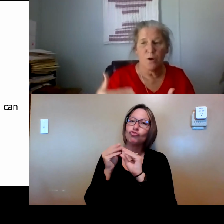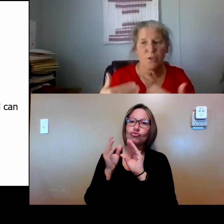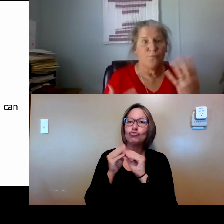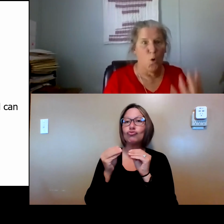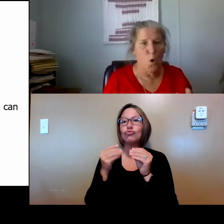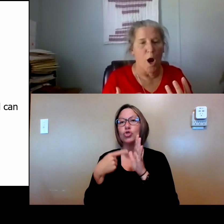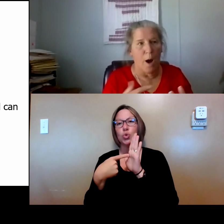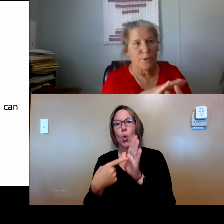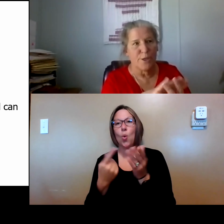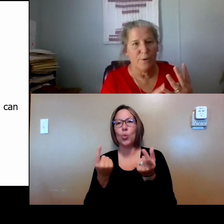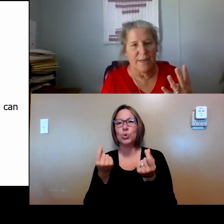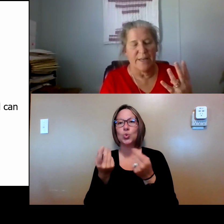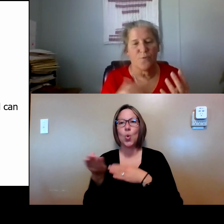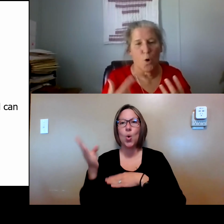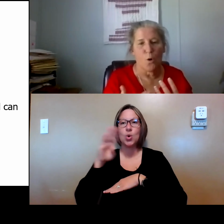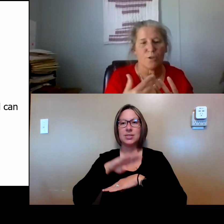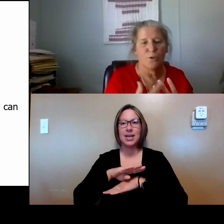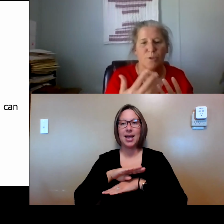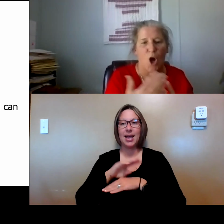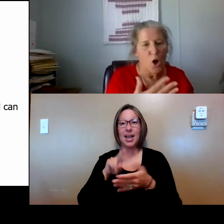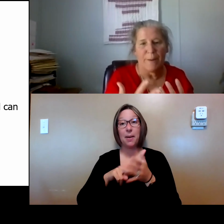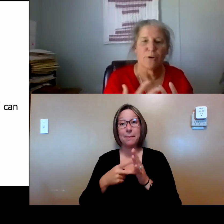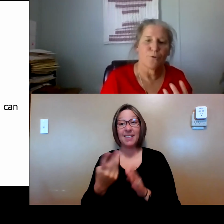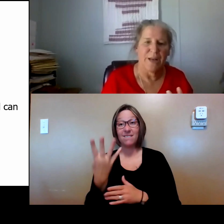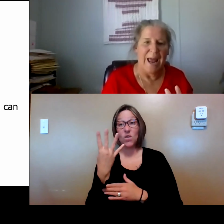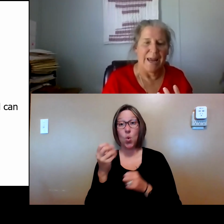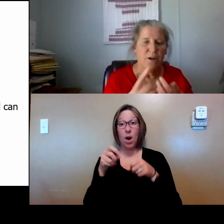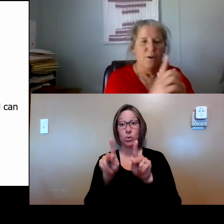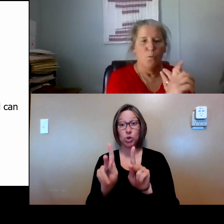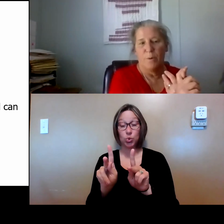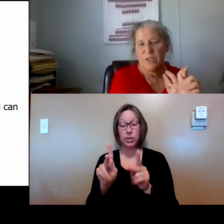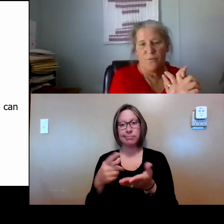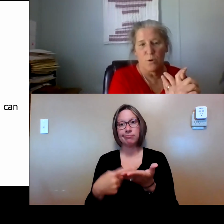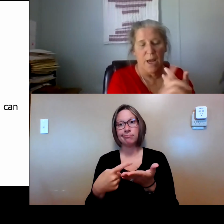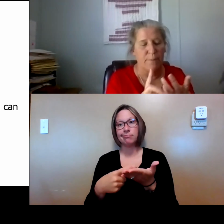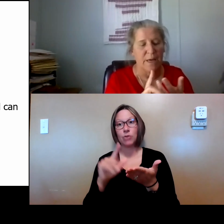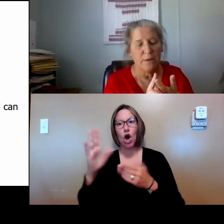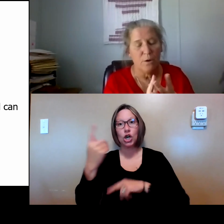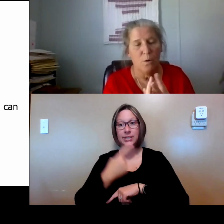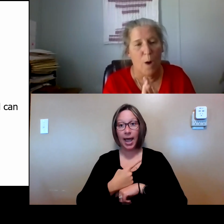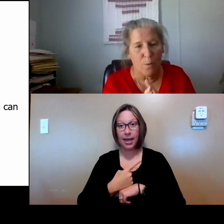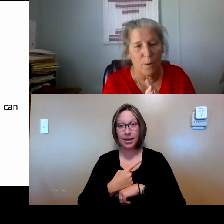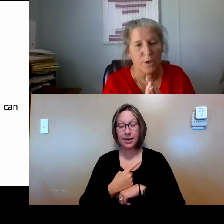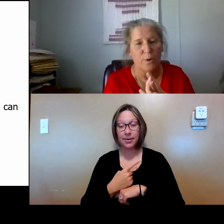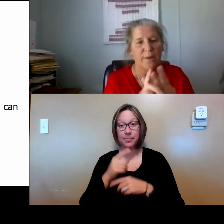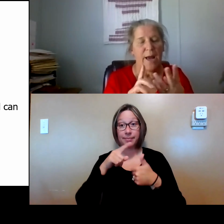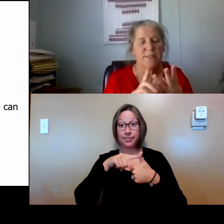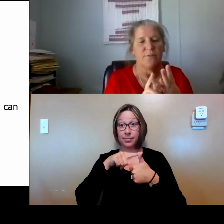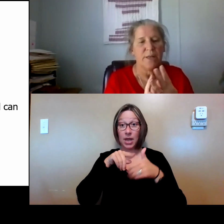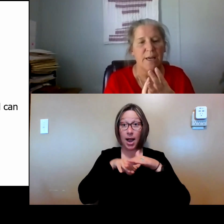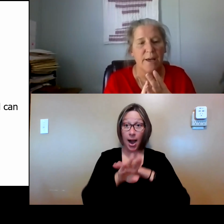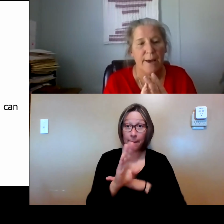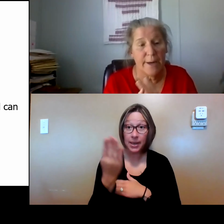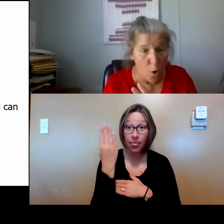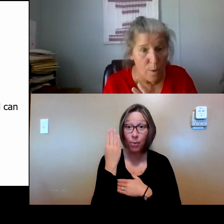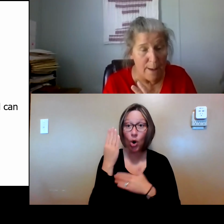that there's 4 opportunities for her to talk about her day when she first came in, while we were doing the